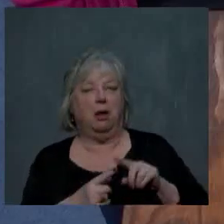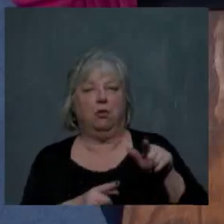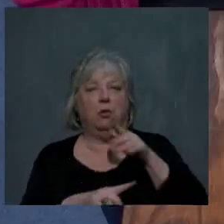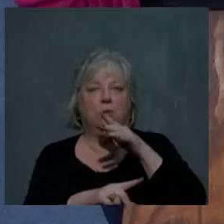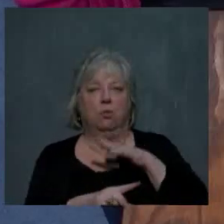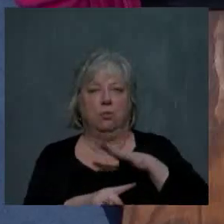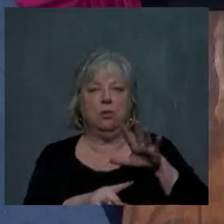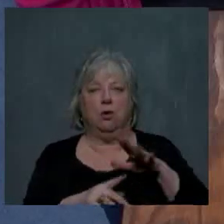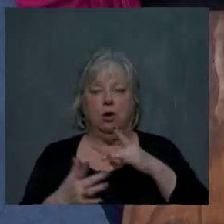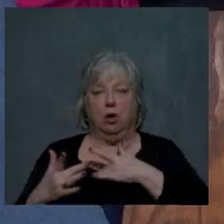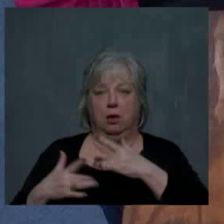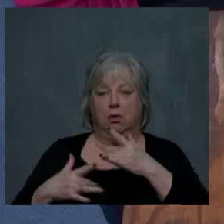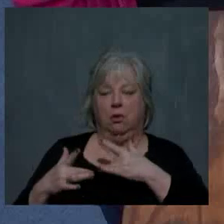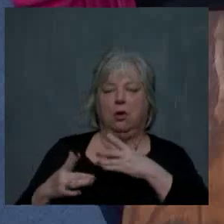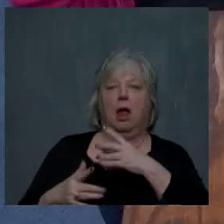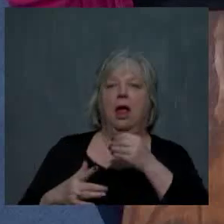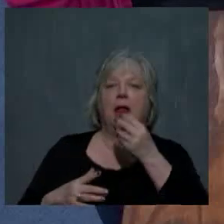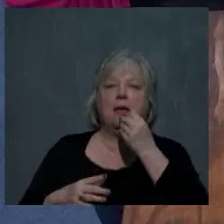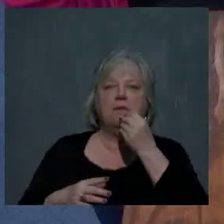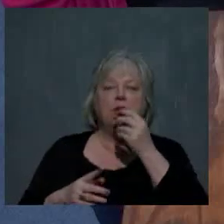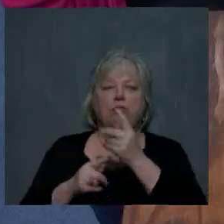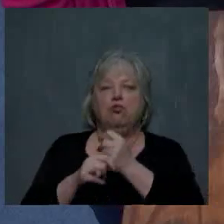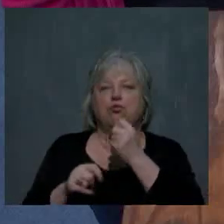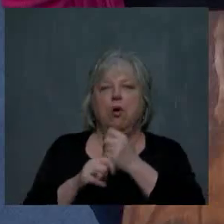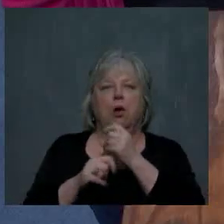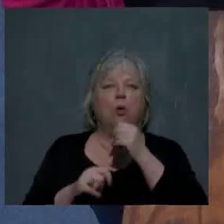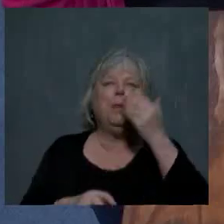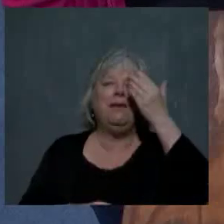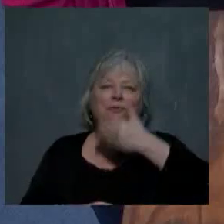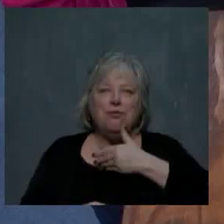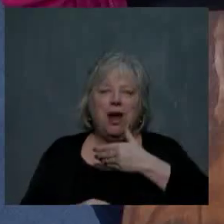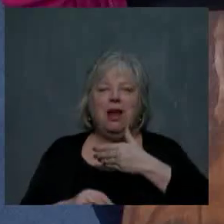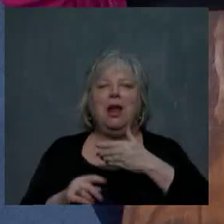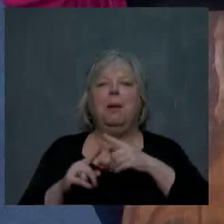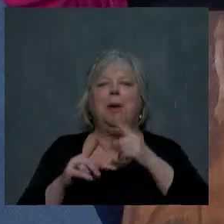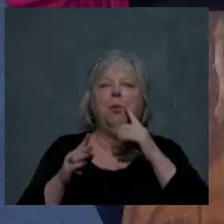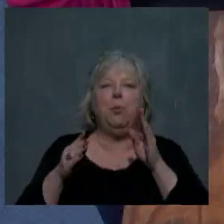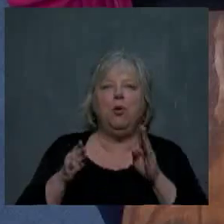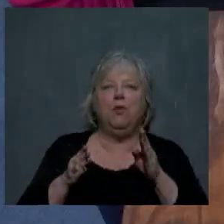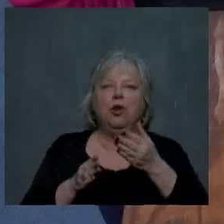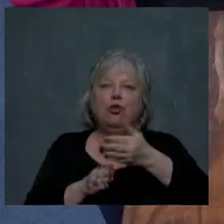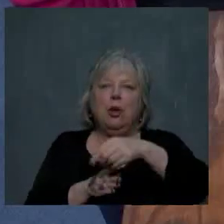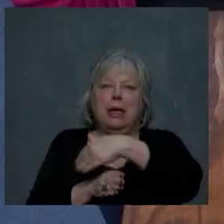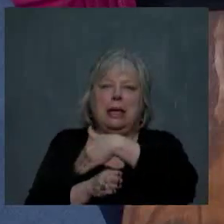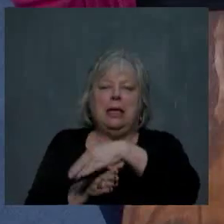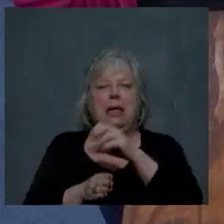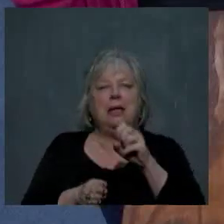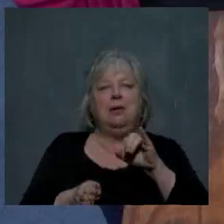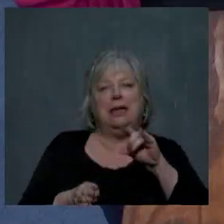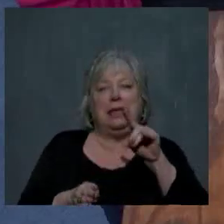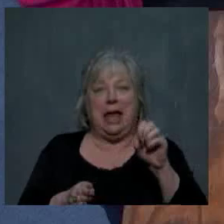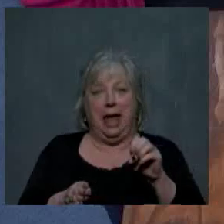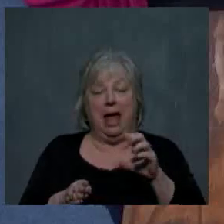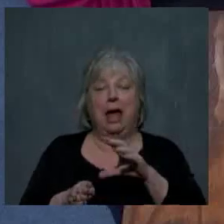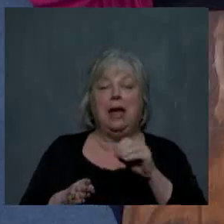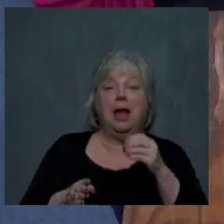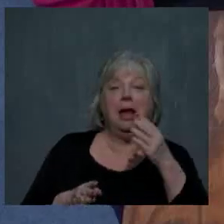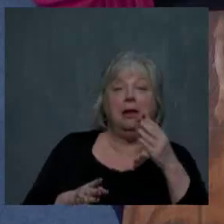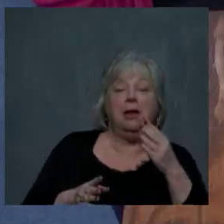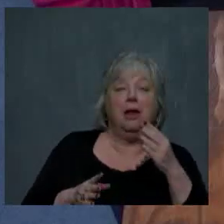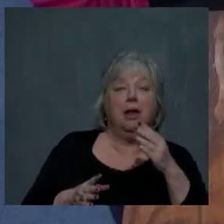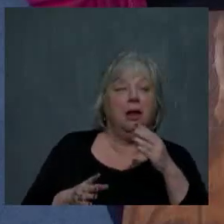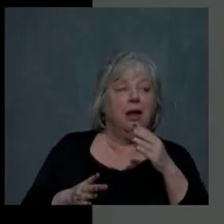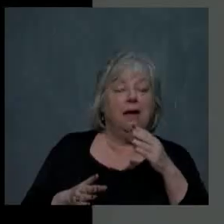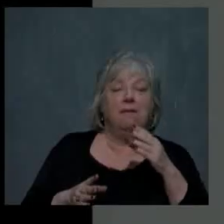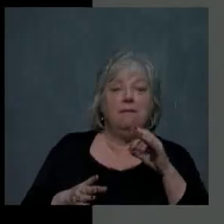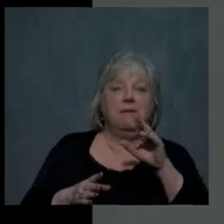concerns. And the food truck will no longer be in front of the property. It'll be on this side. We will no longer have gravel. In fact, they're going to pour